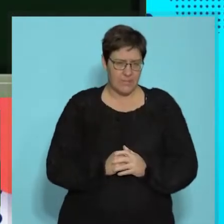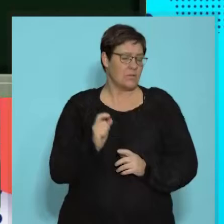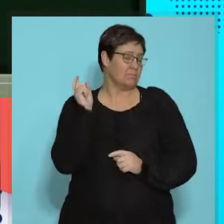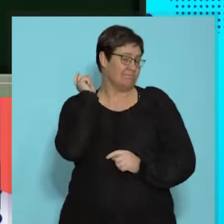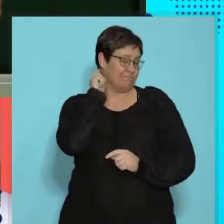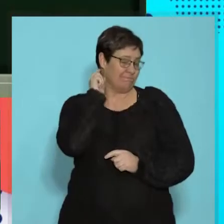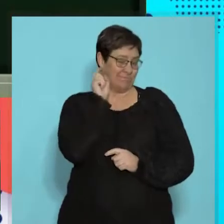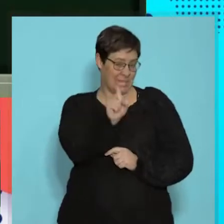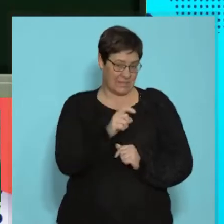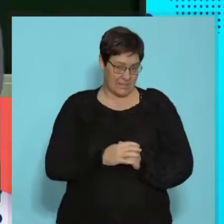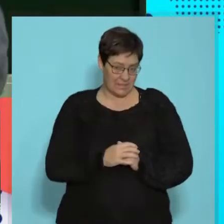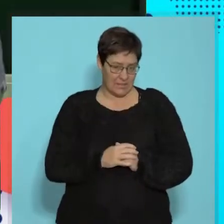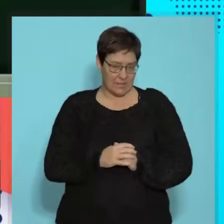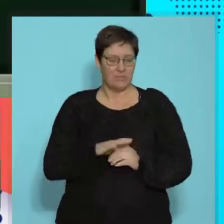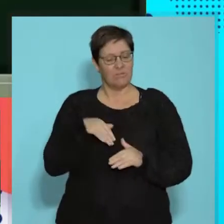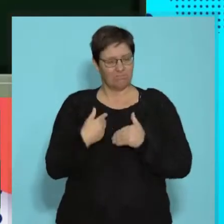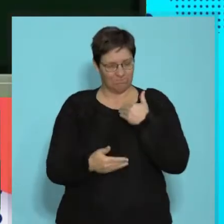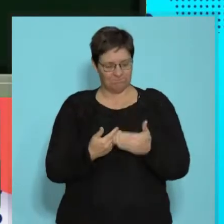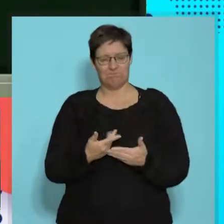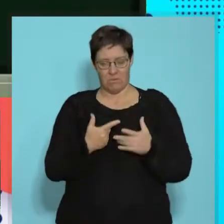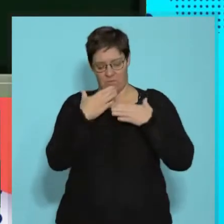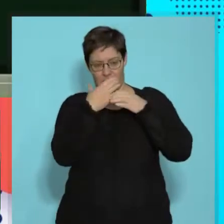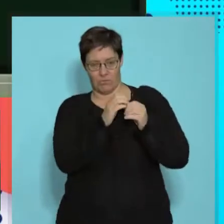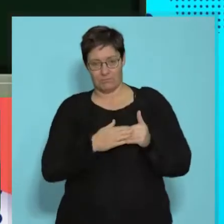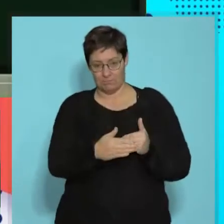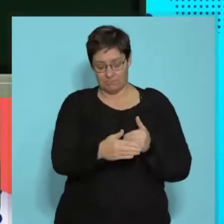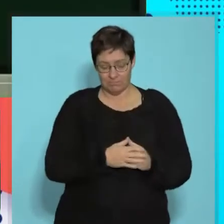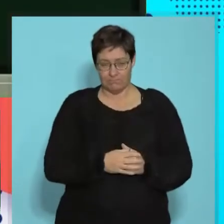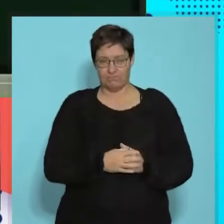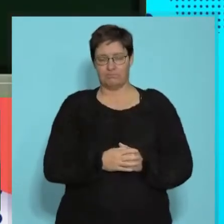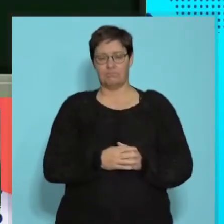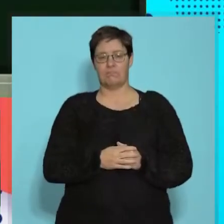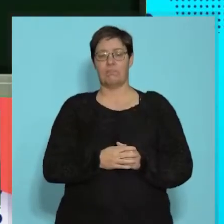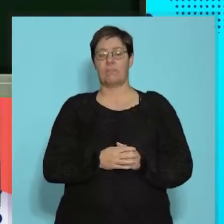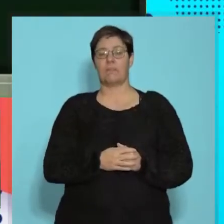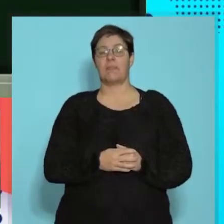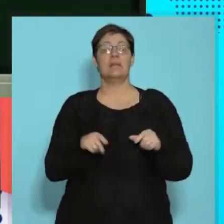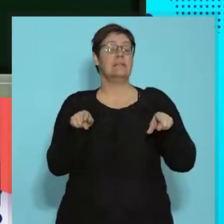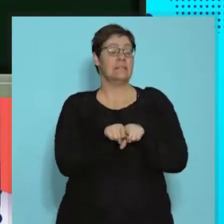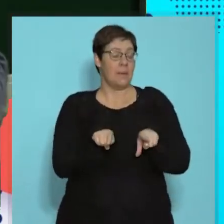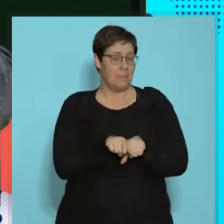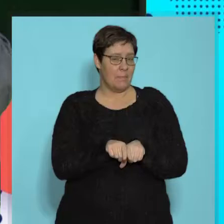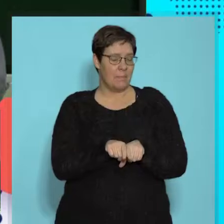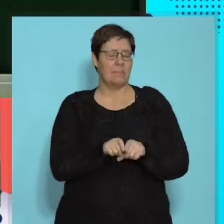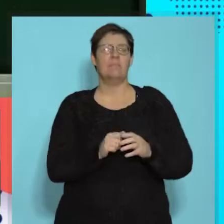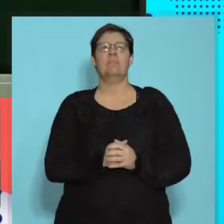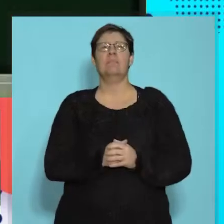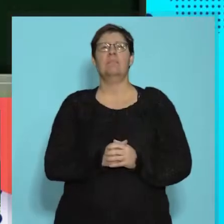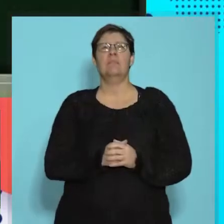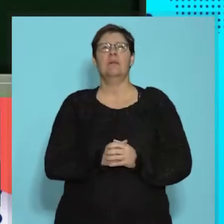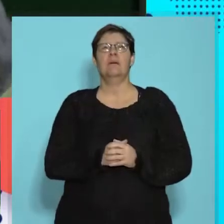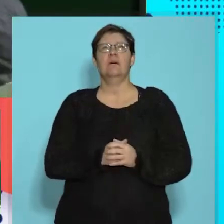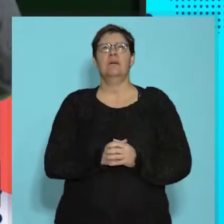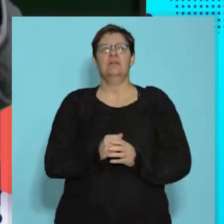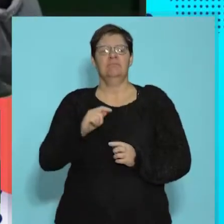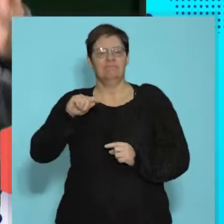to keep that in the back of the mind as we're going on the sections beforehand. Then what we're also going to look at is we're going to have a look